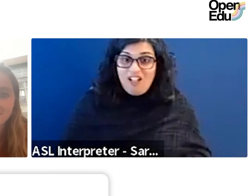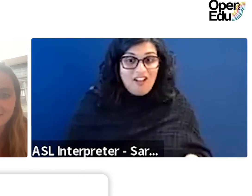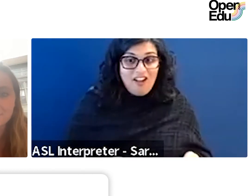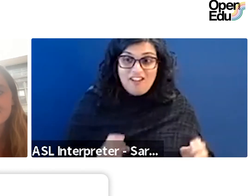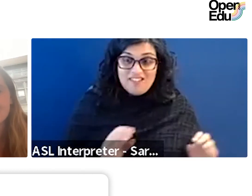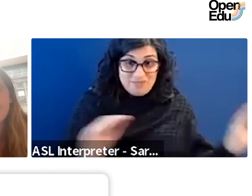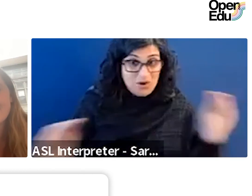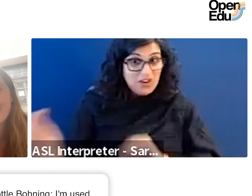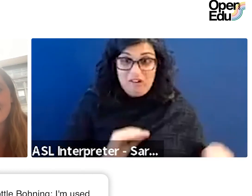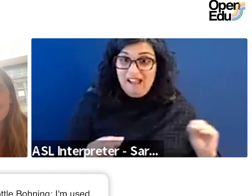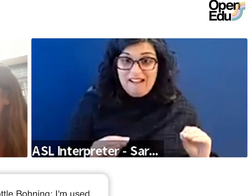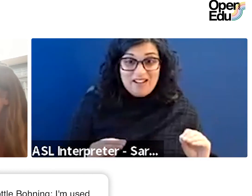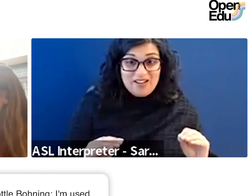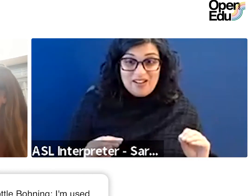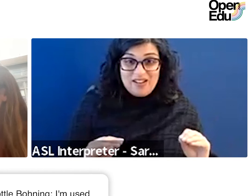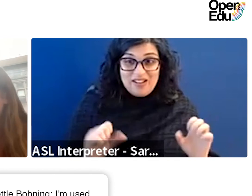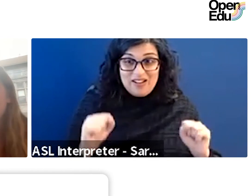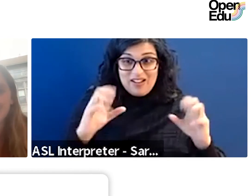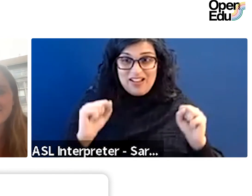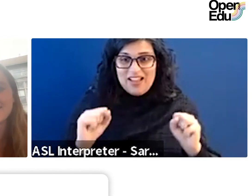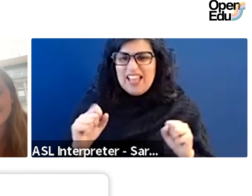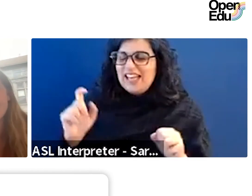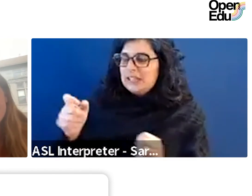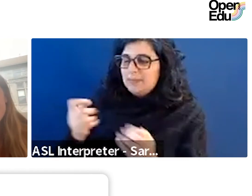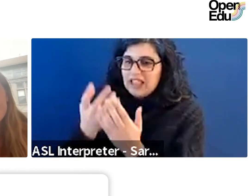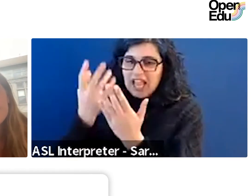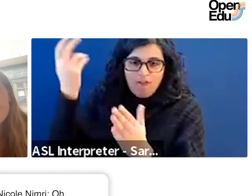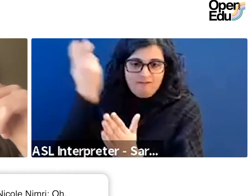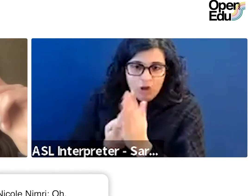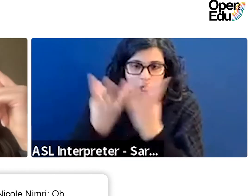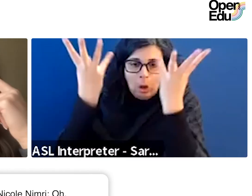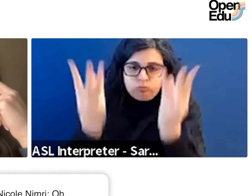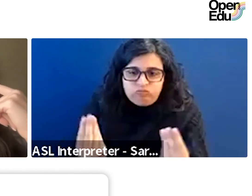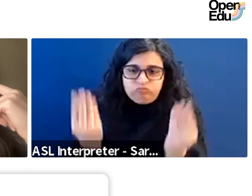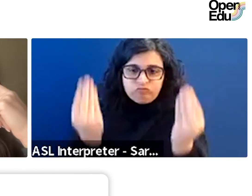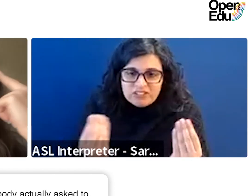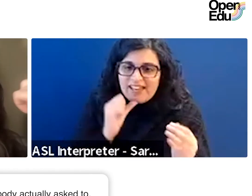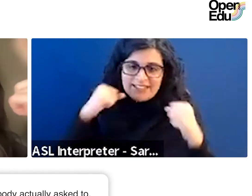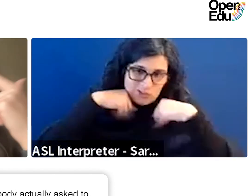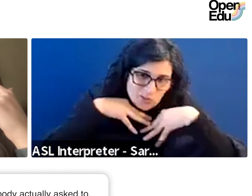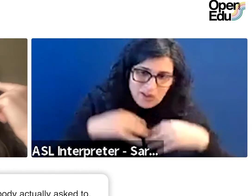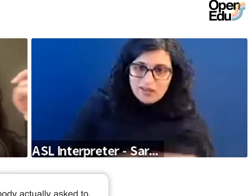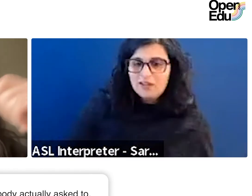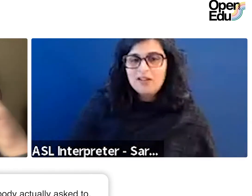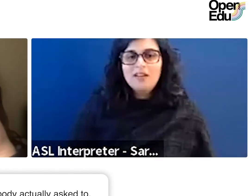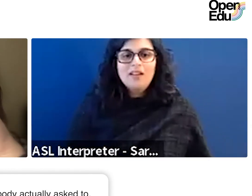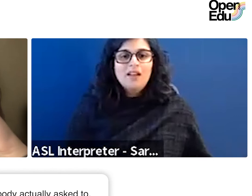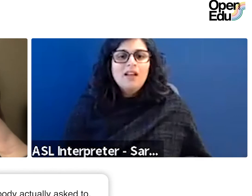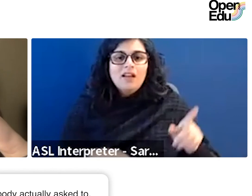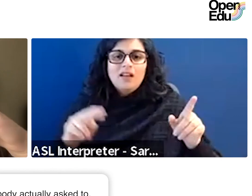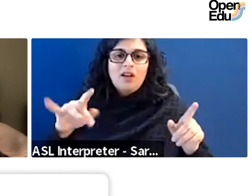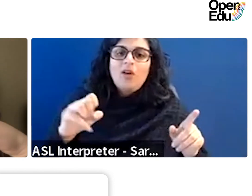moving around in them. So It needs to be like a full submersion. Yeah. In water to degrade. Oh, that's intense. Okay, somebody actually asked it, do you think in